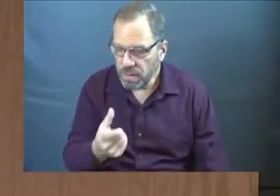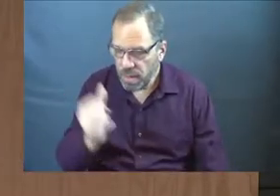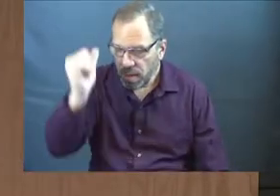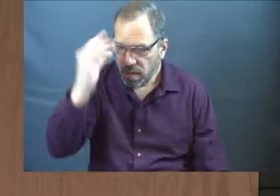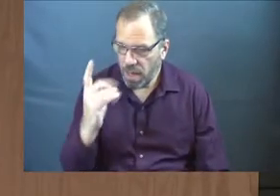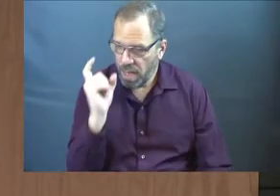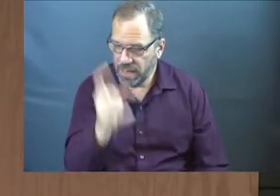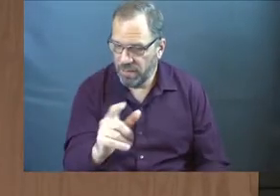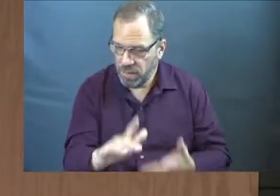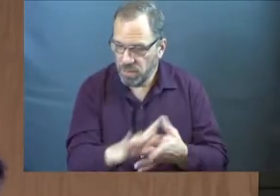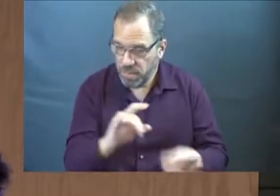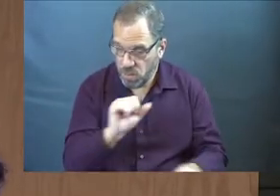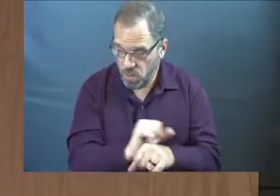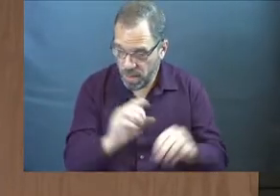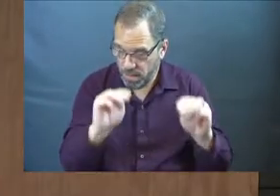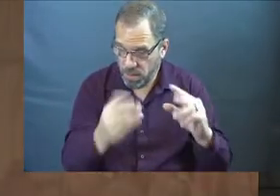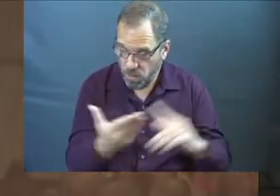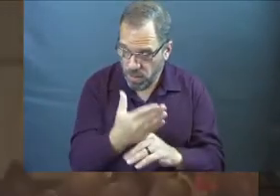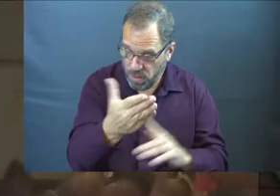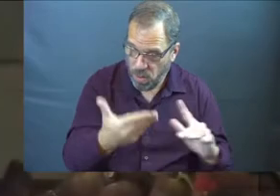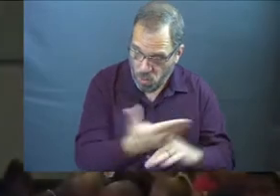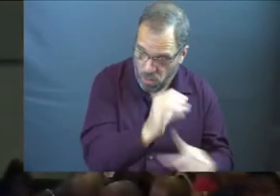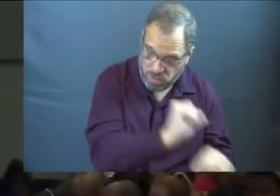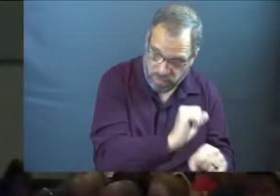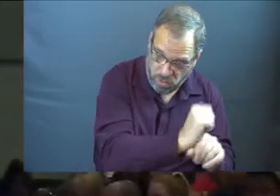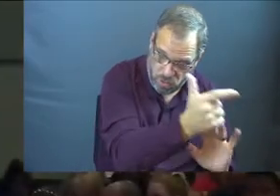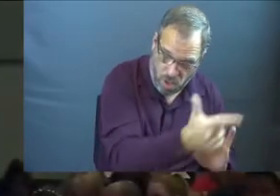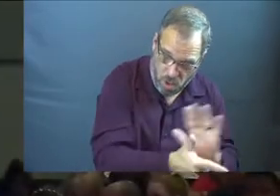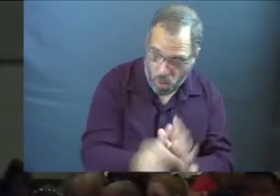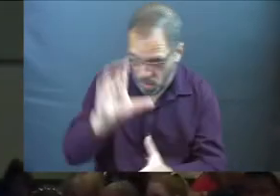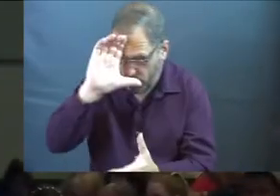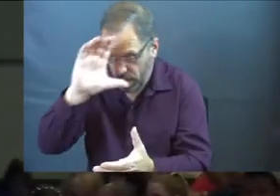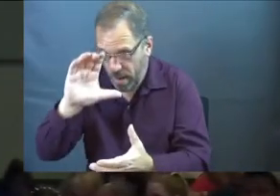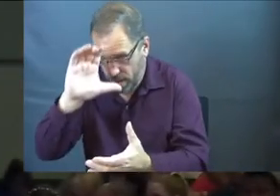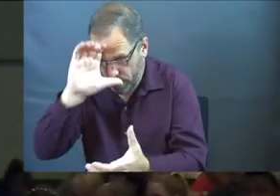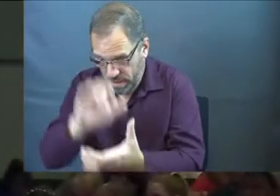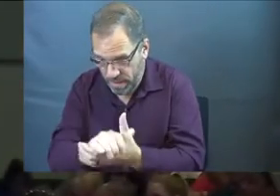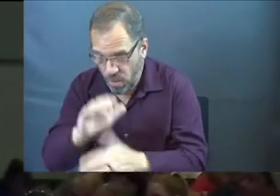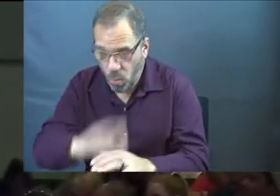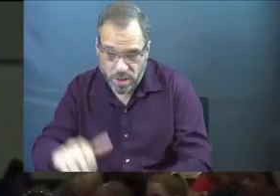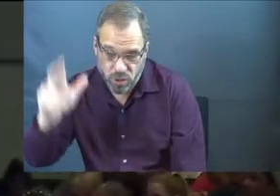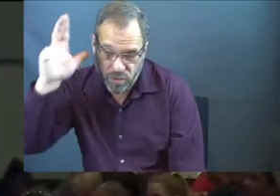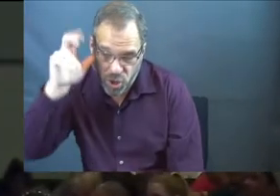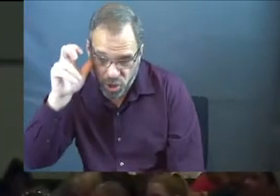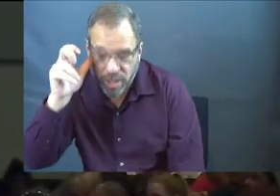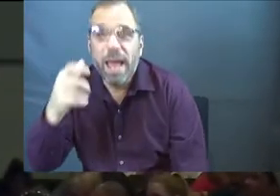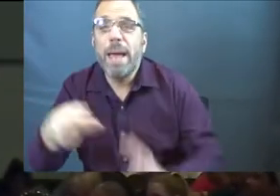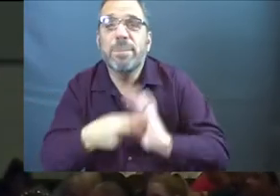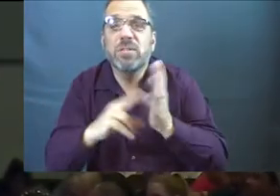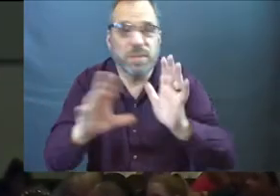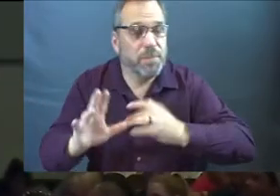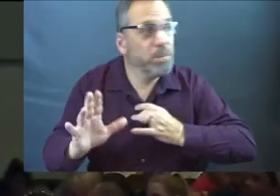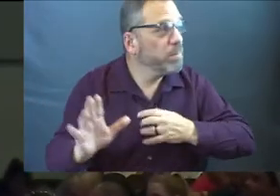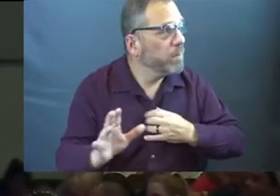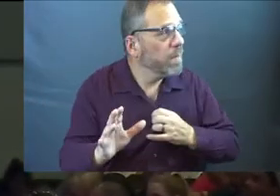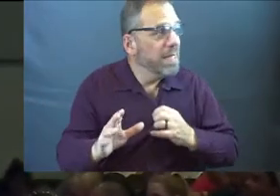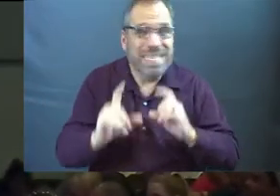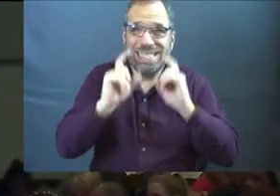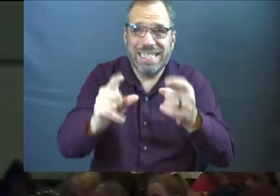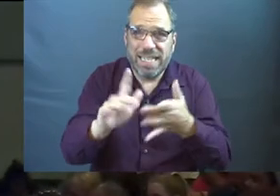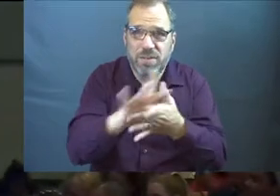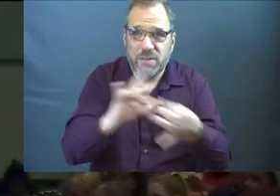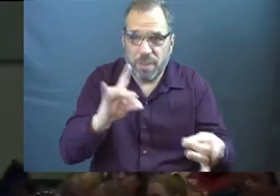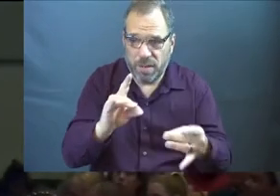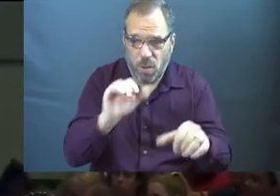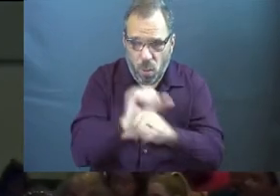does God give you his spirit and work miracles among you by works of the law or by your believing what you heard? What he's saying there is, does God give you spirit? Does he